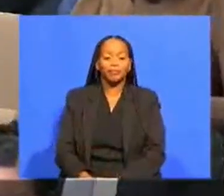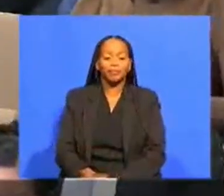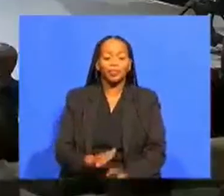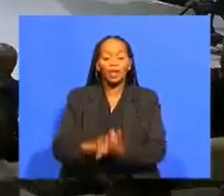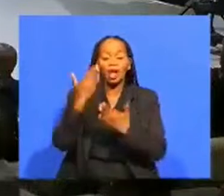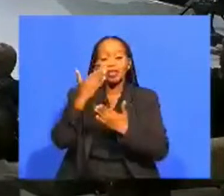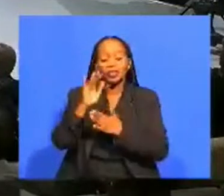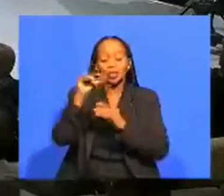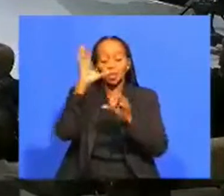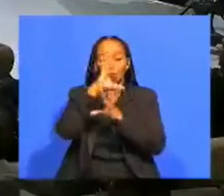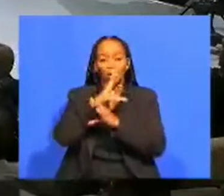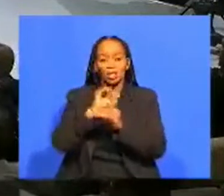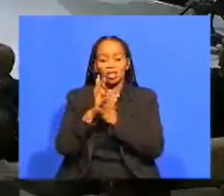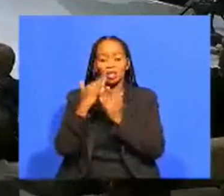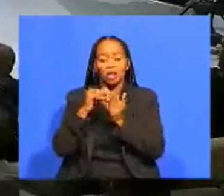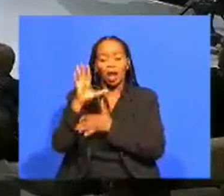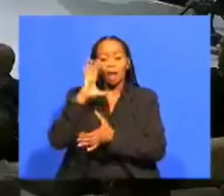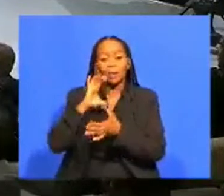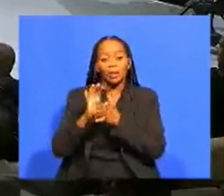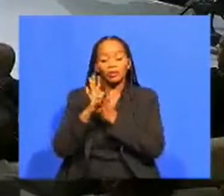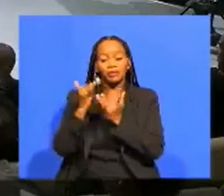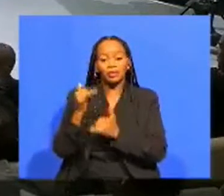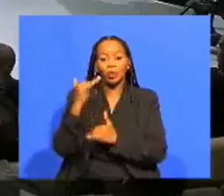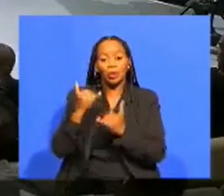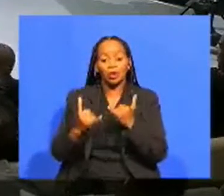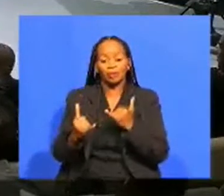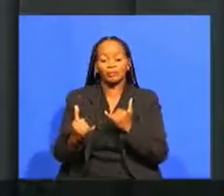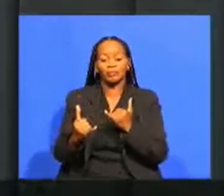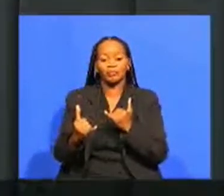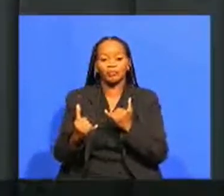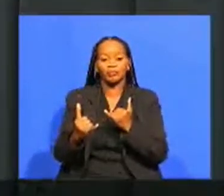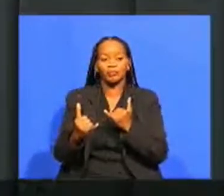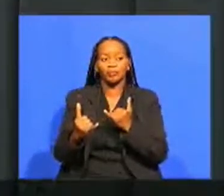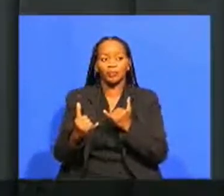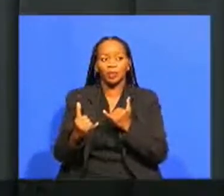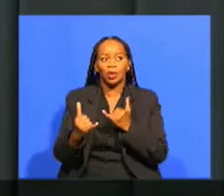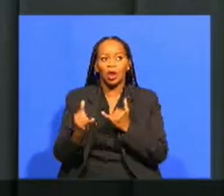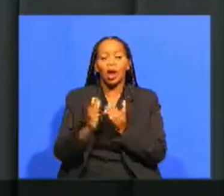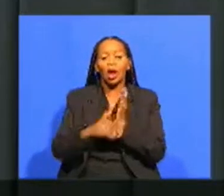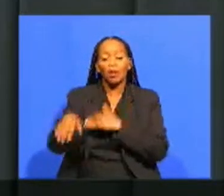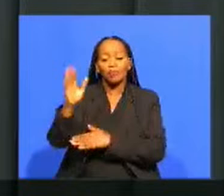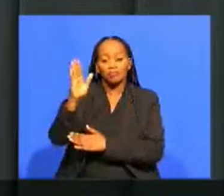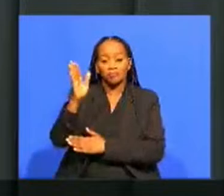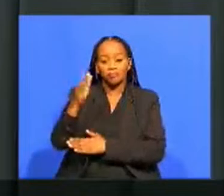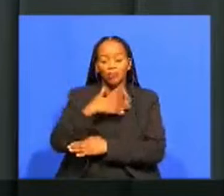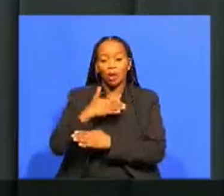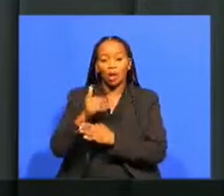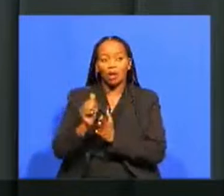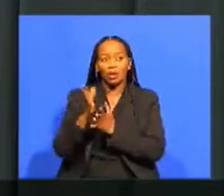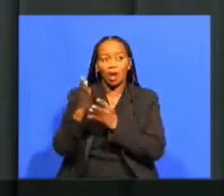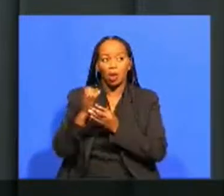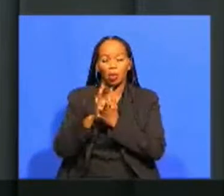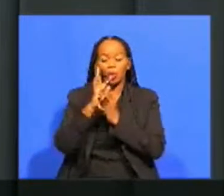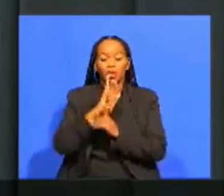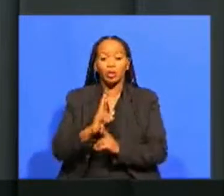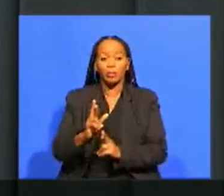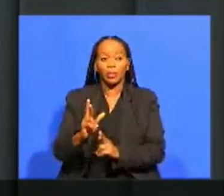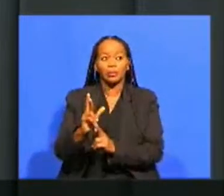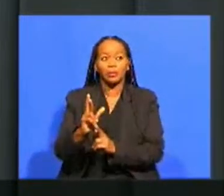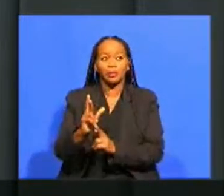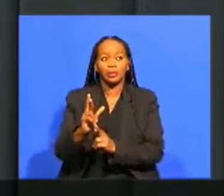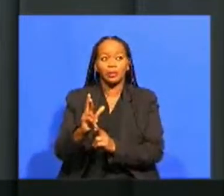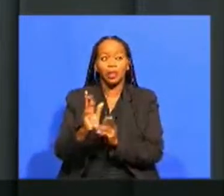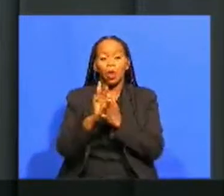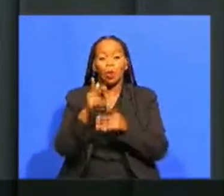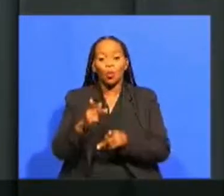Thank you, Excellency. I believe we have come to the end of our joint press briefing, and I would humbly request that we